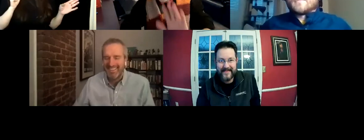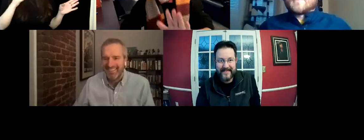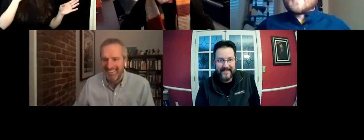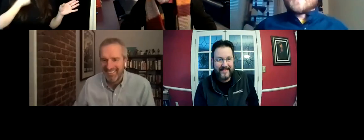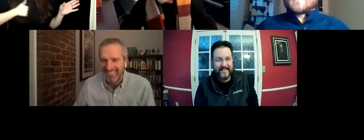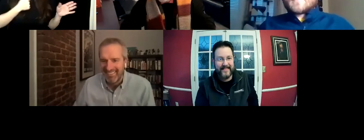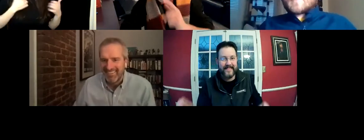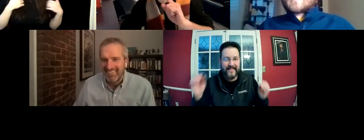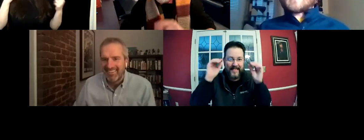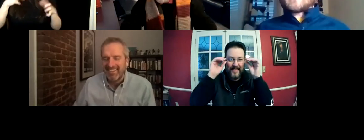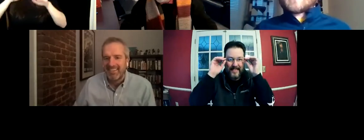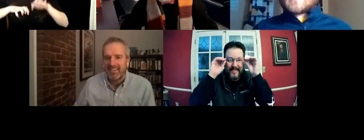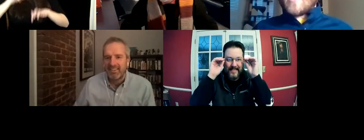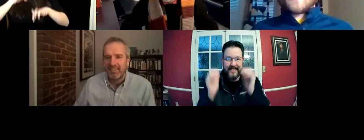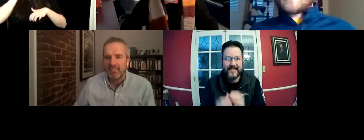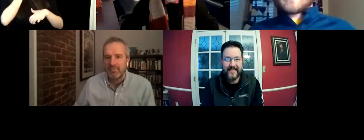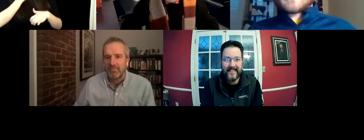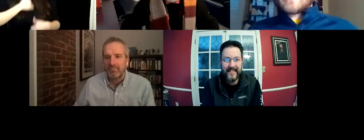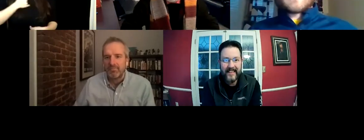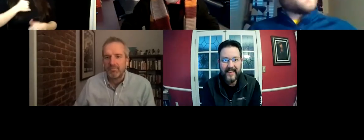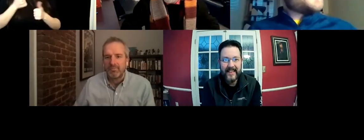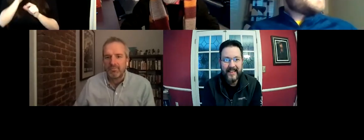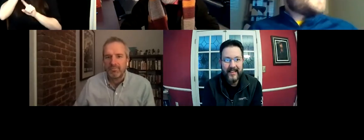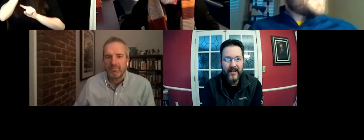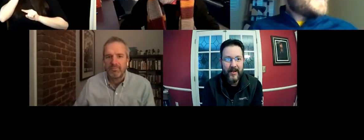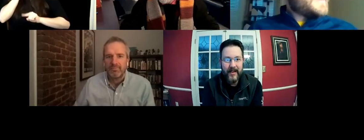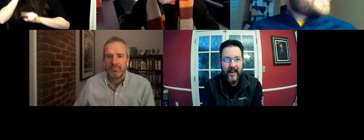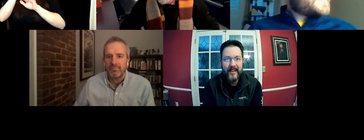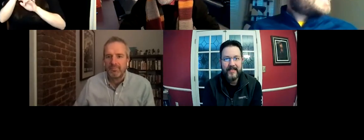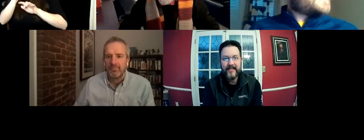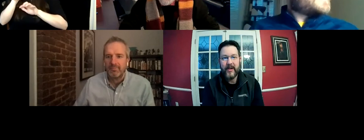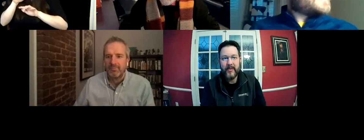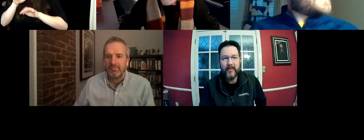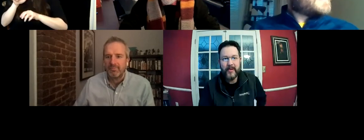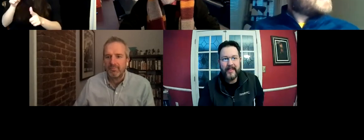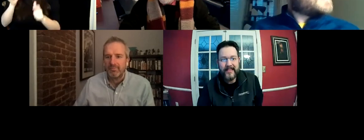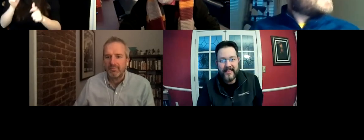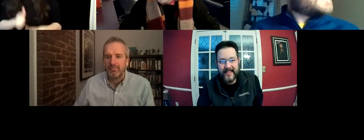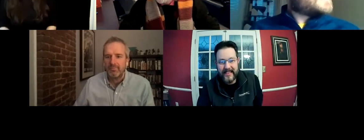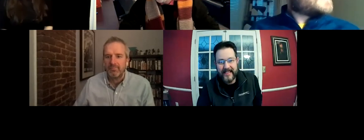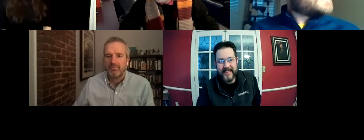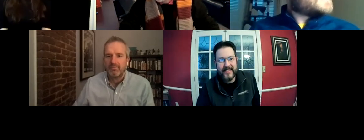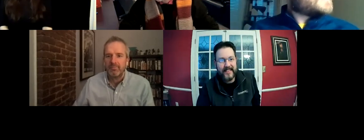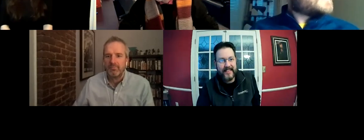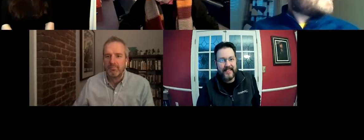answers. I apologize. I'm trying to knock them out. Stay on as long as you need to, man. Answer. Don't worry.